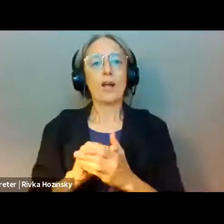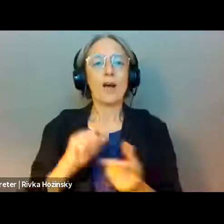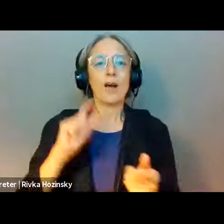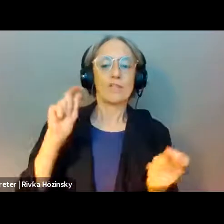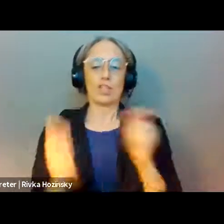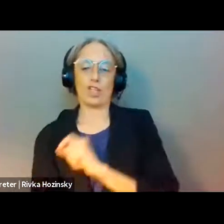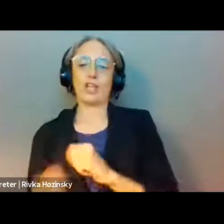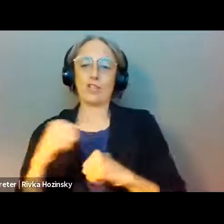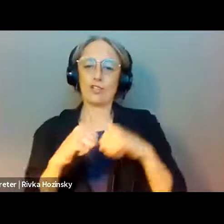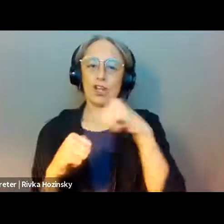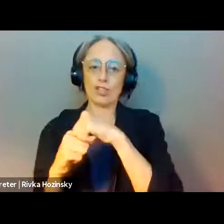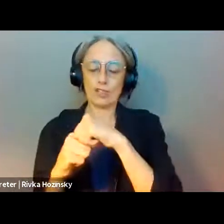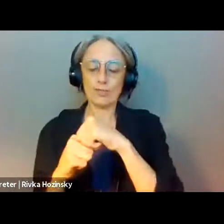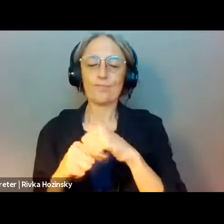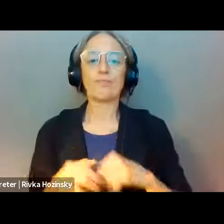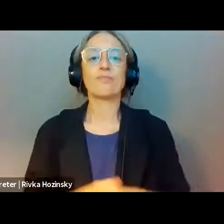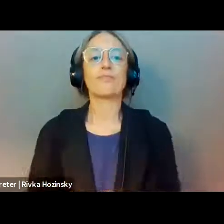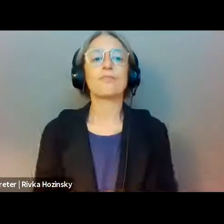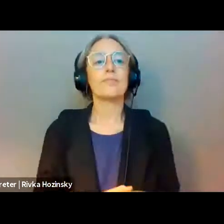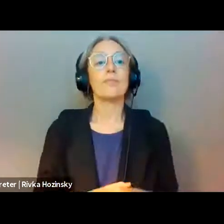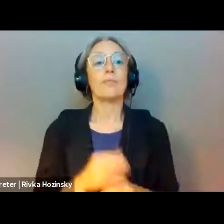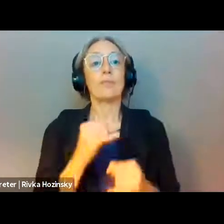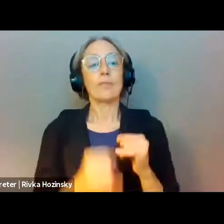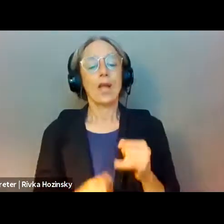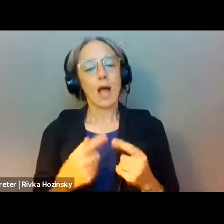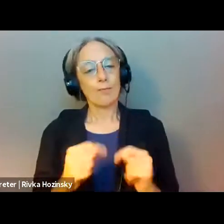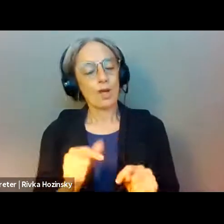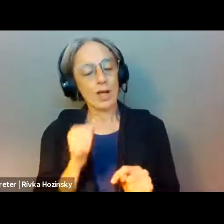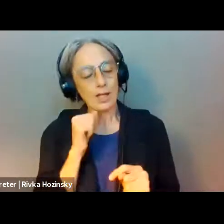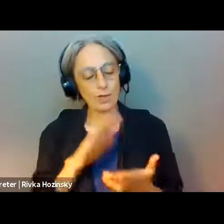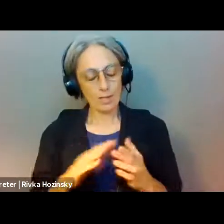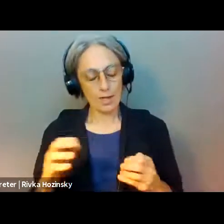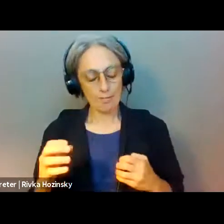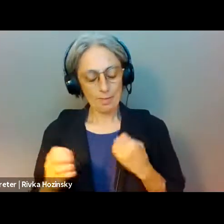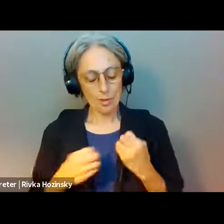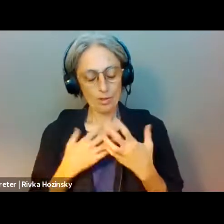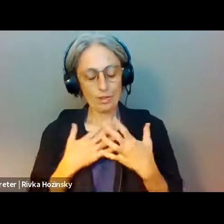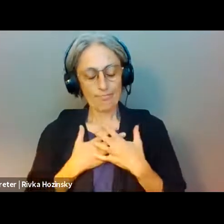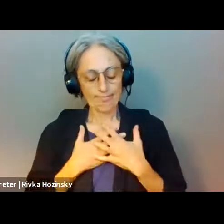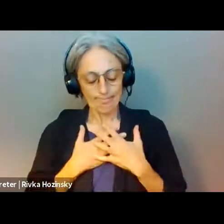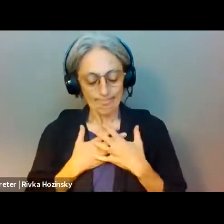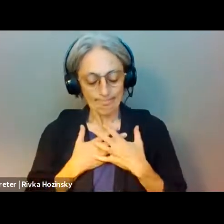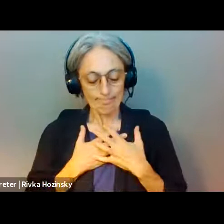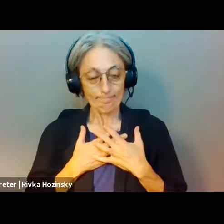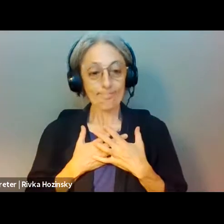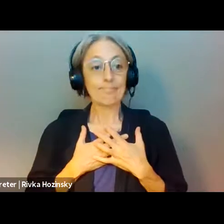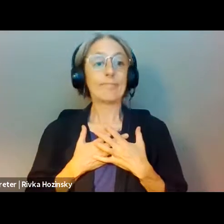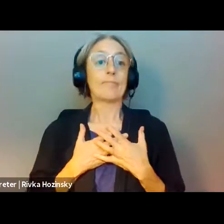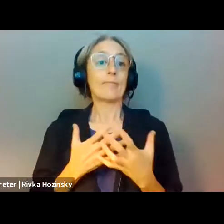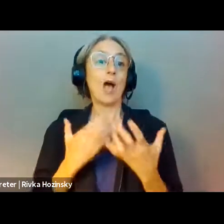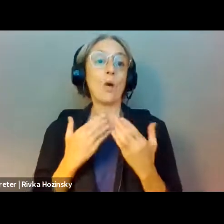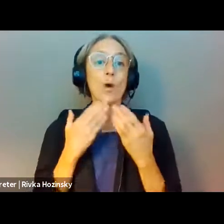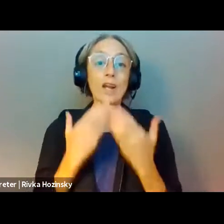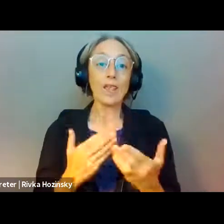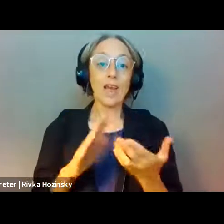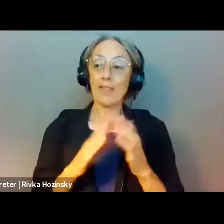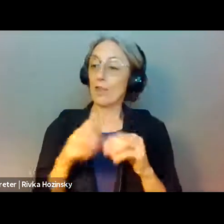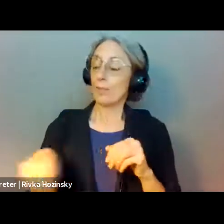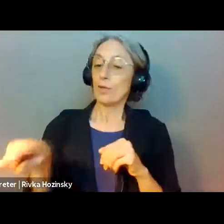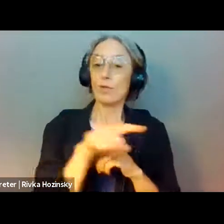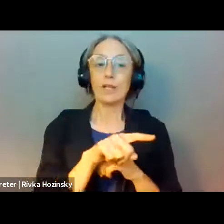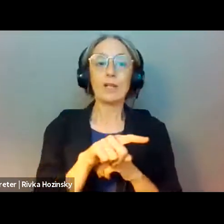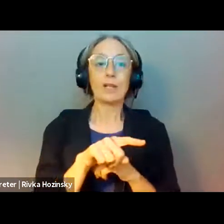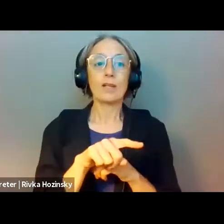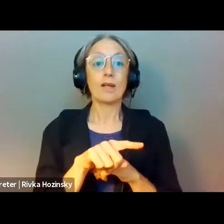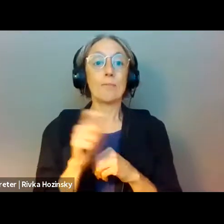as I try not to get emotional, on a personal note, I want to thank the community for the warm embrace that they